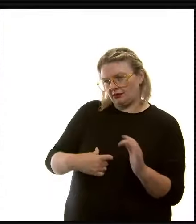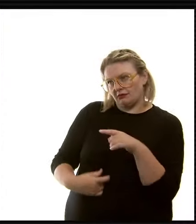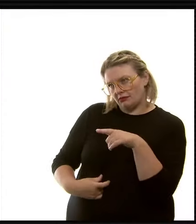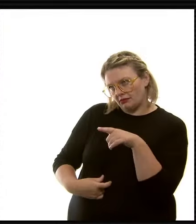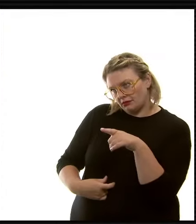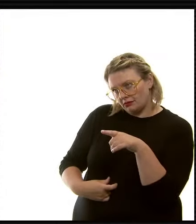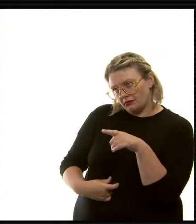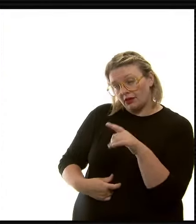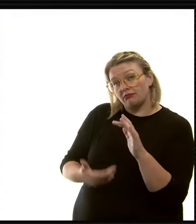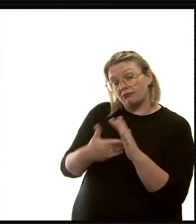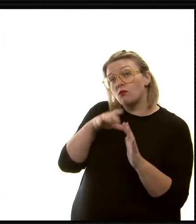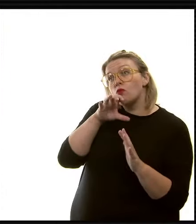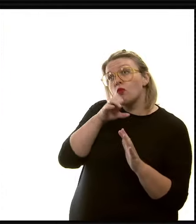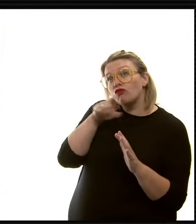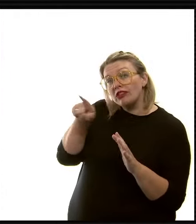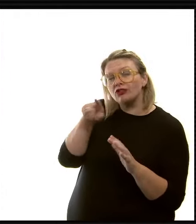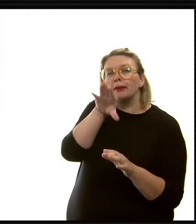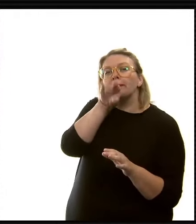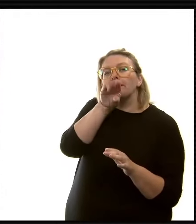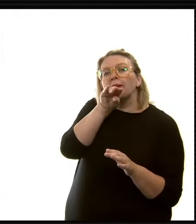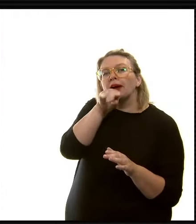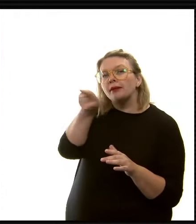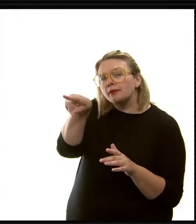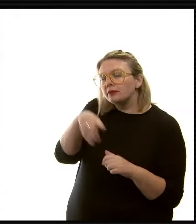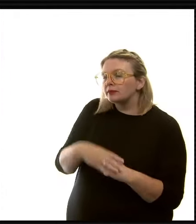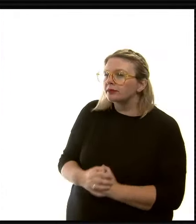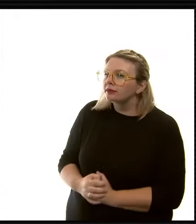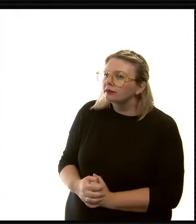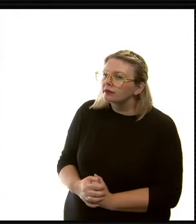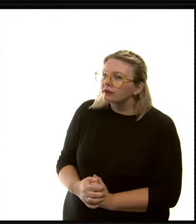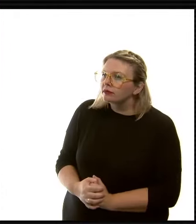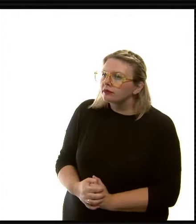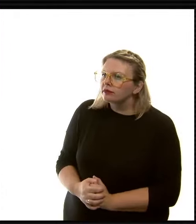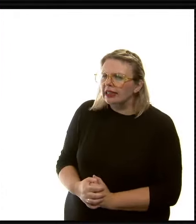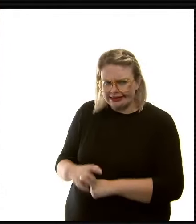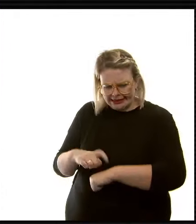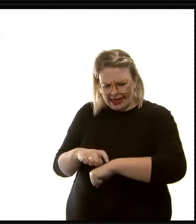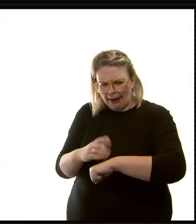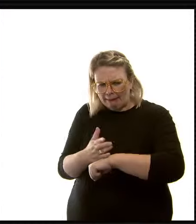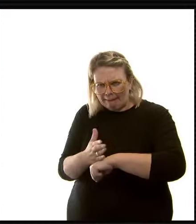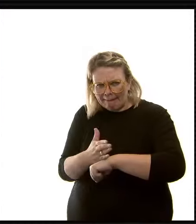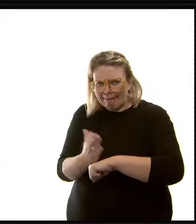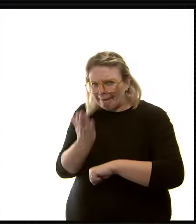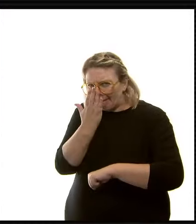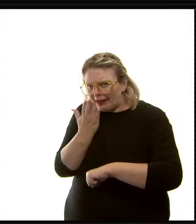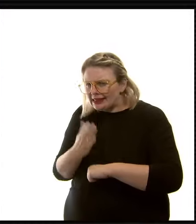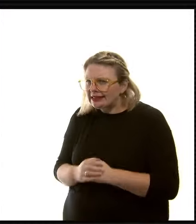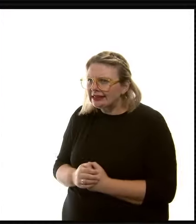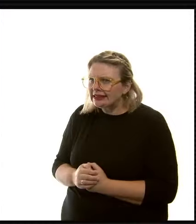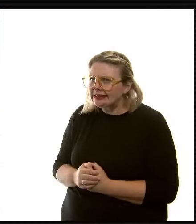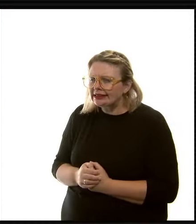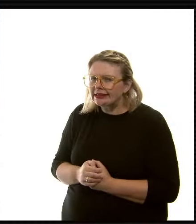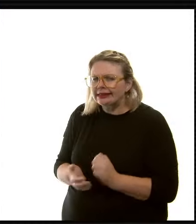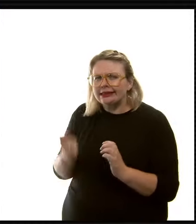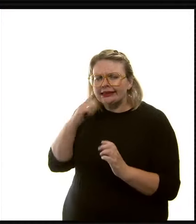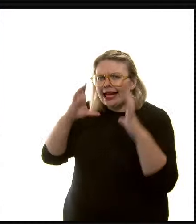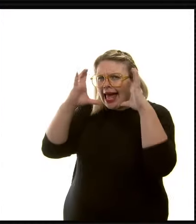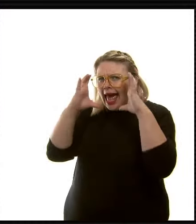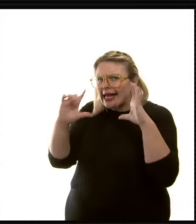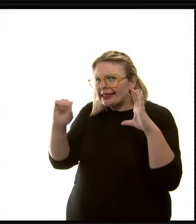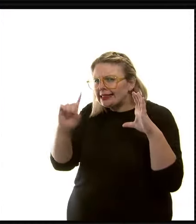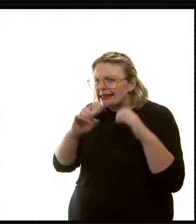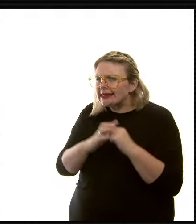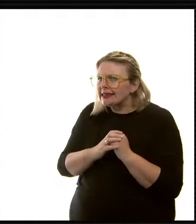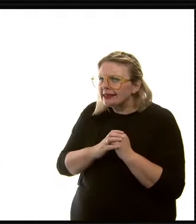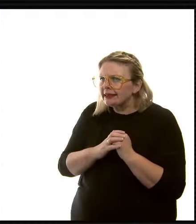piece for the penguin's beak. We've got a little bit of time left, so we need to get that head on there. Ooh, I need